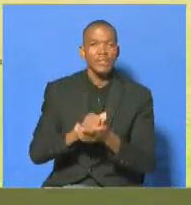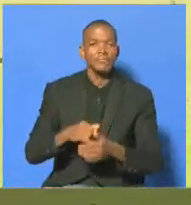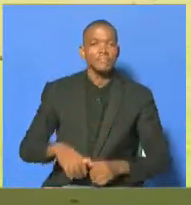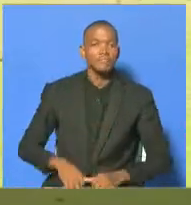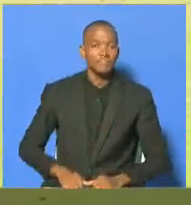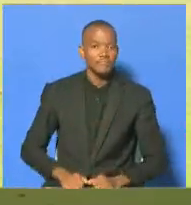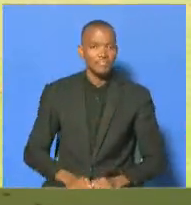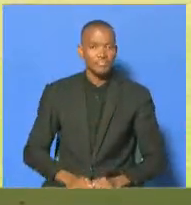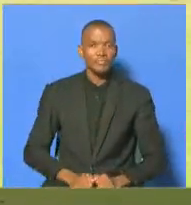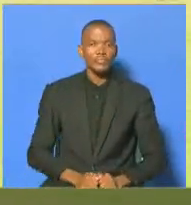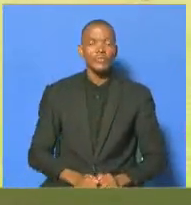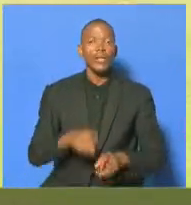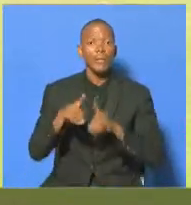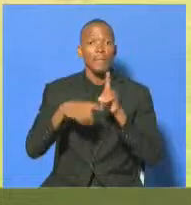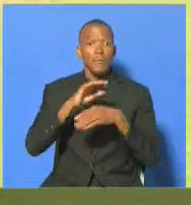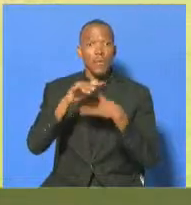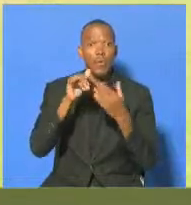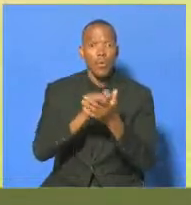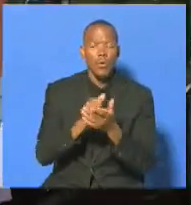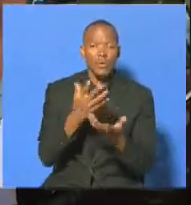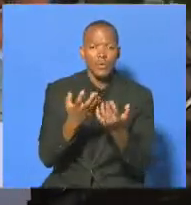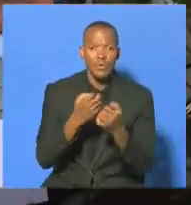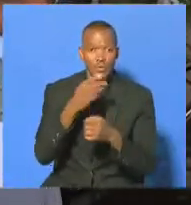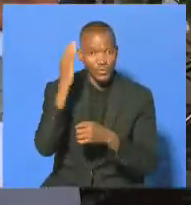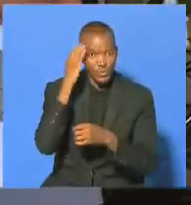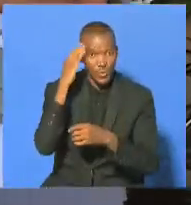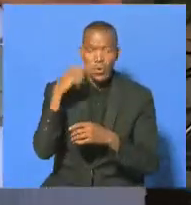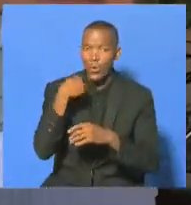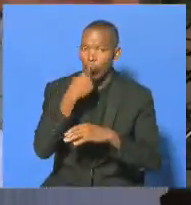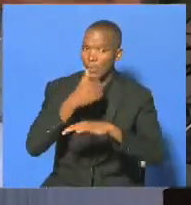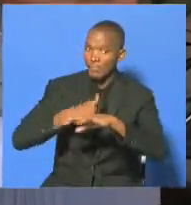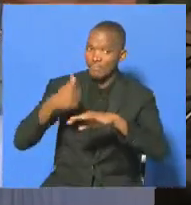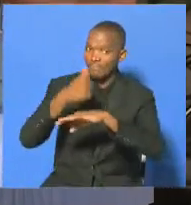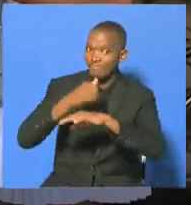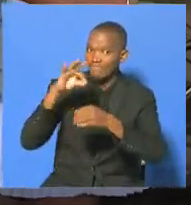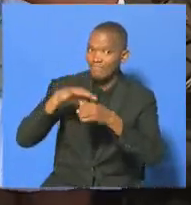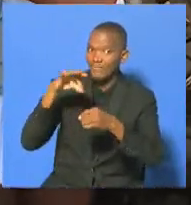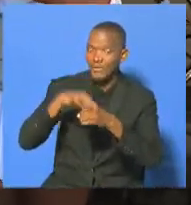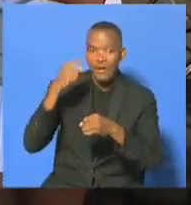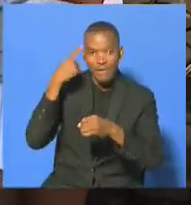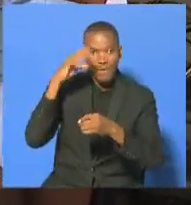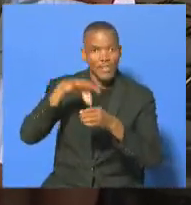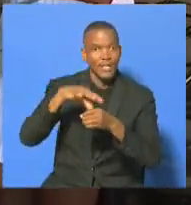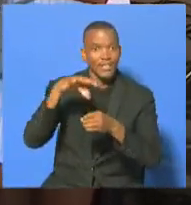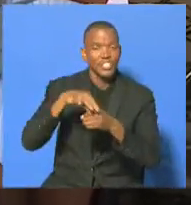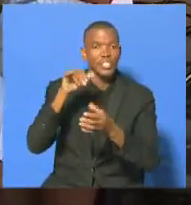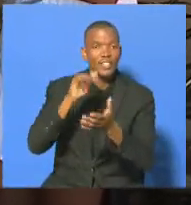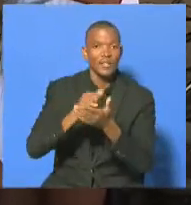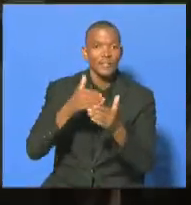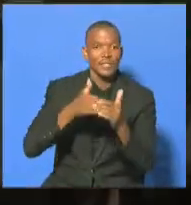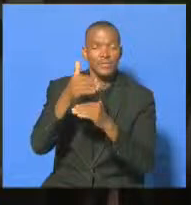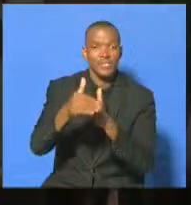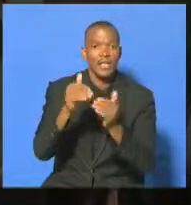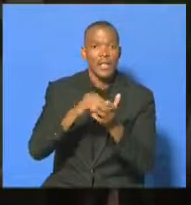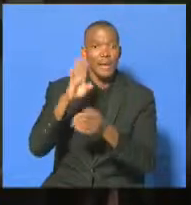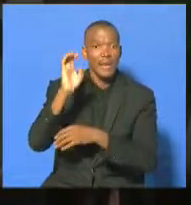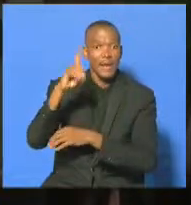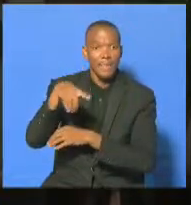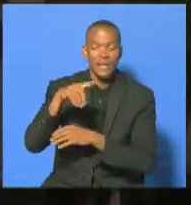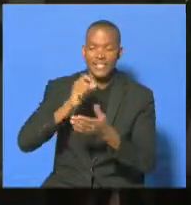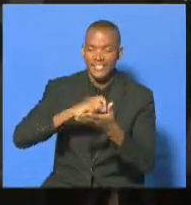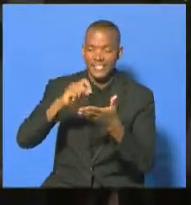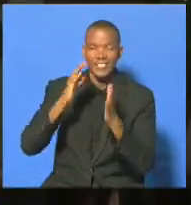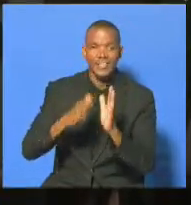is waiting with bated breath to know their representative for the upcoming elections. However, BDP